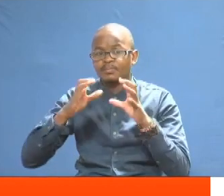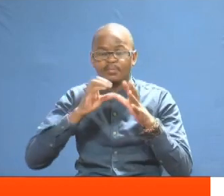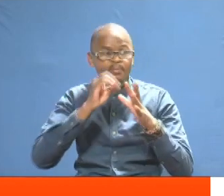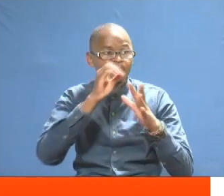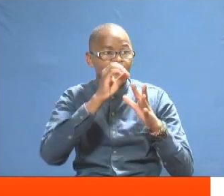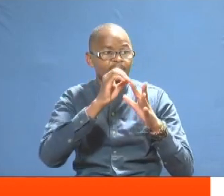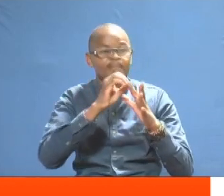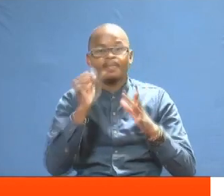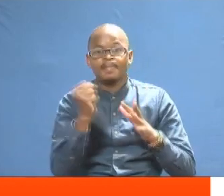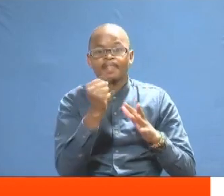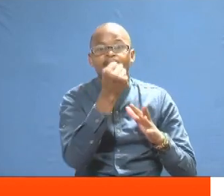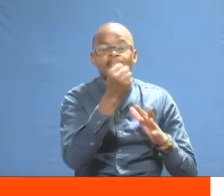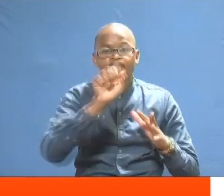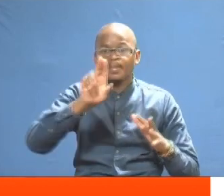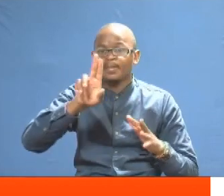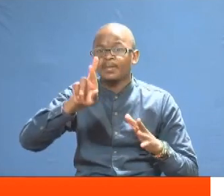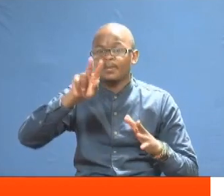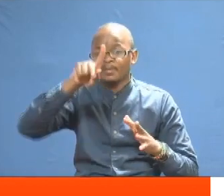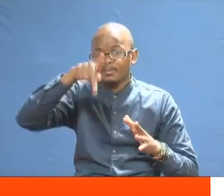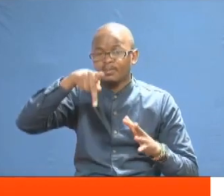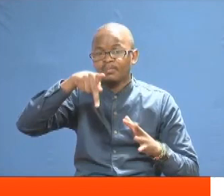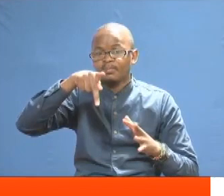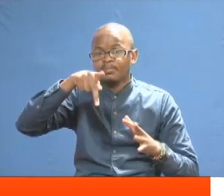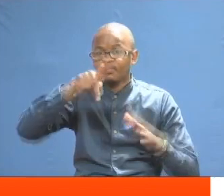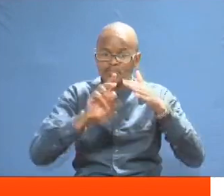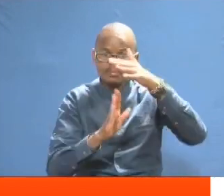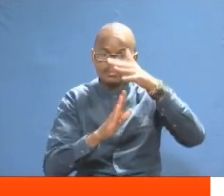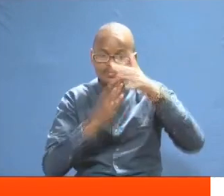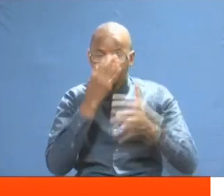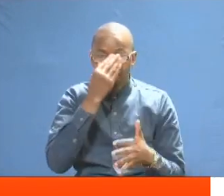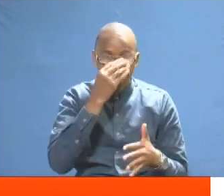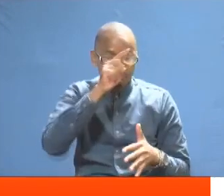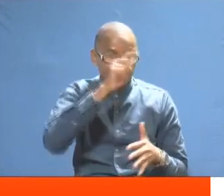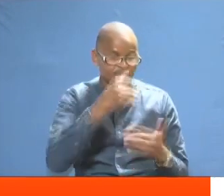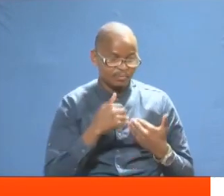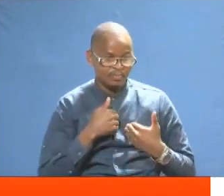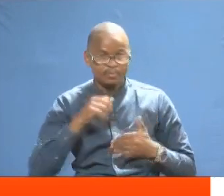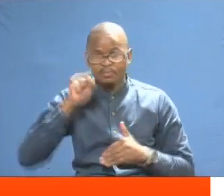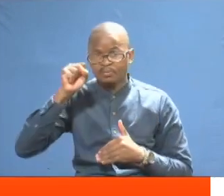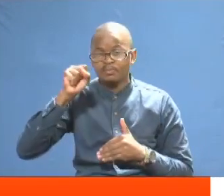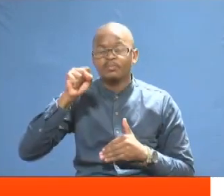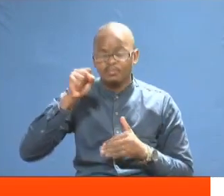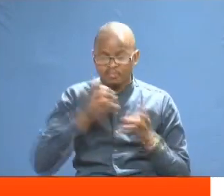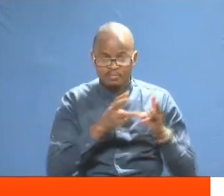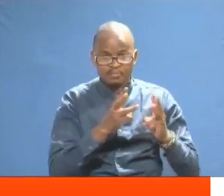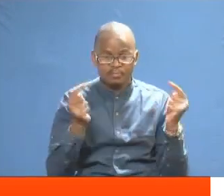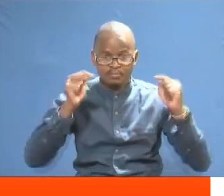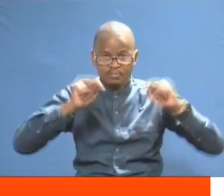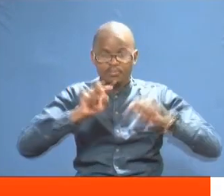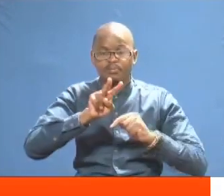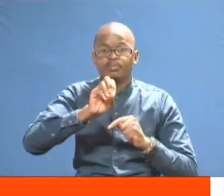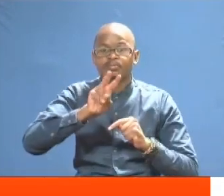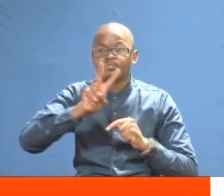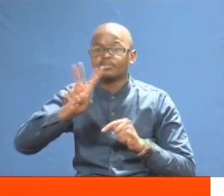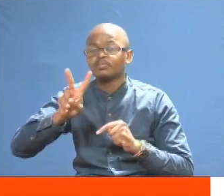or the reviving of URP party, given that Deputy President William Ruto must have a political vehicle come the